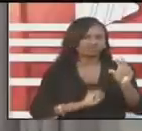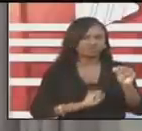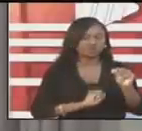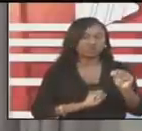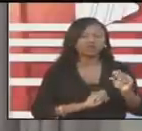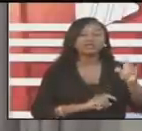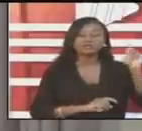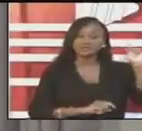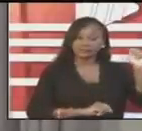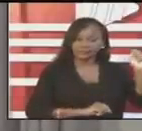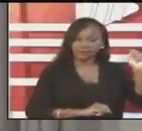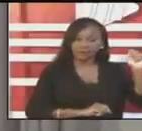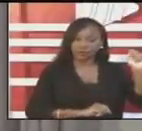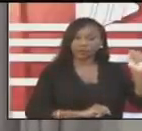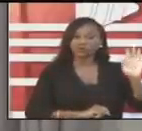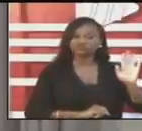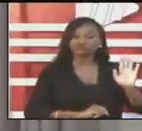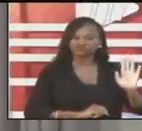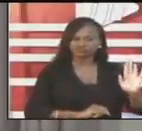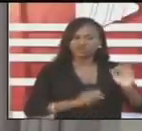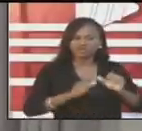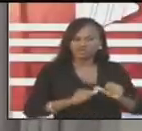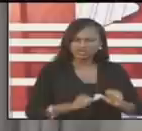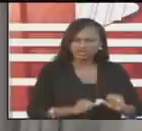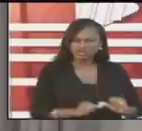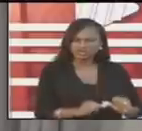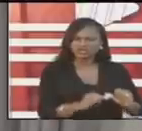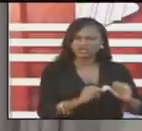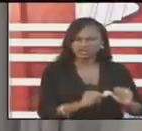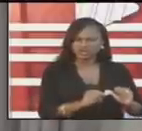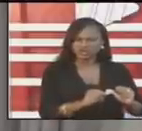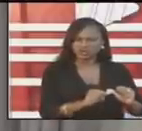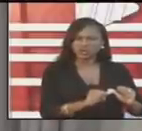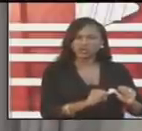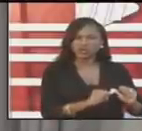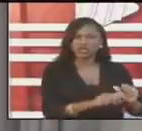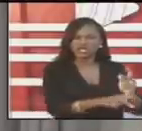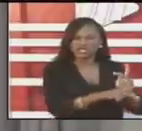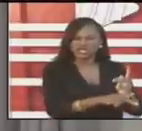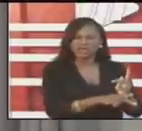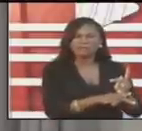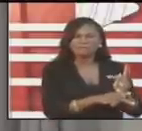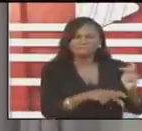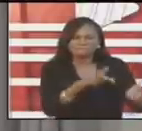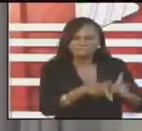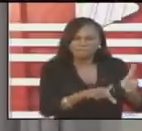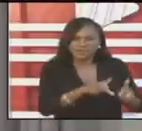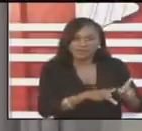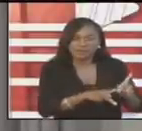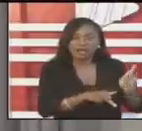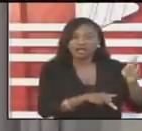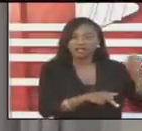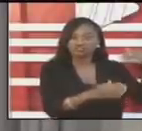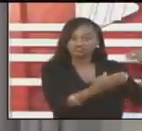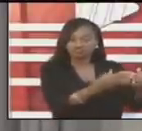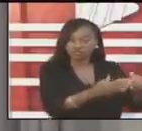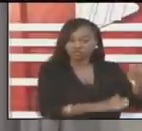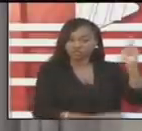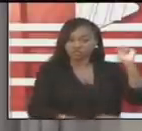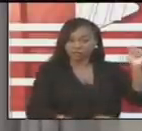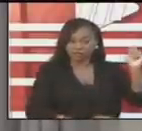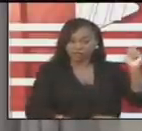Tobago to continue to house and quarantine people who come straight into